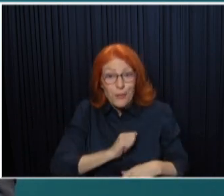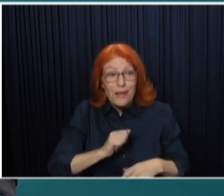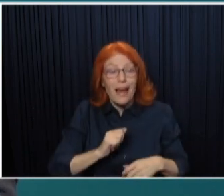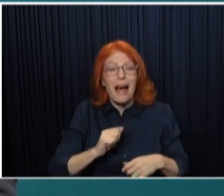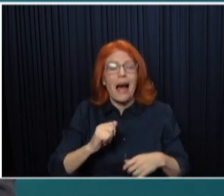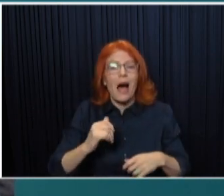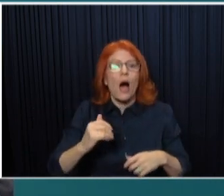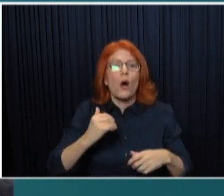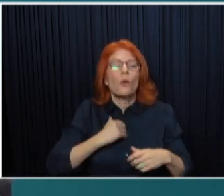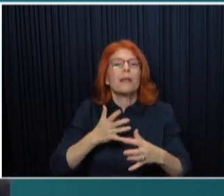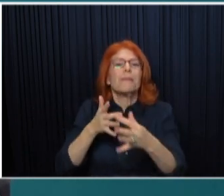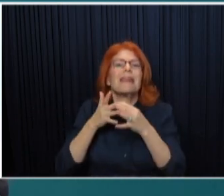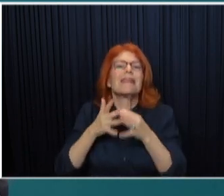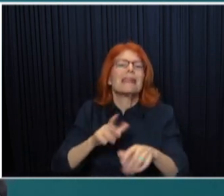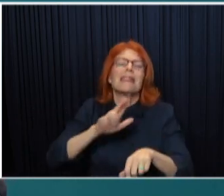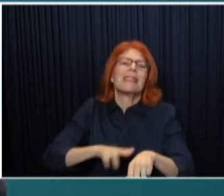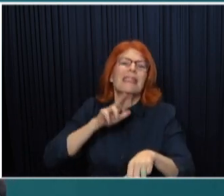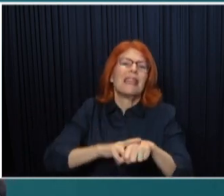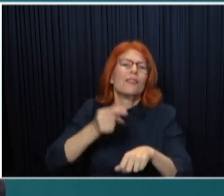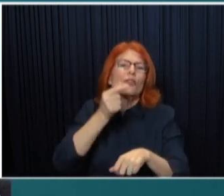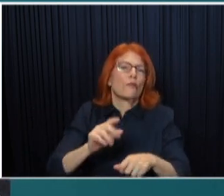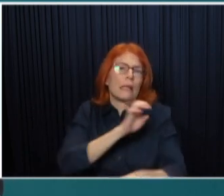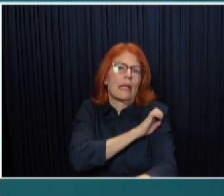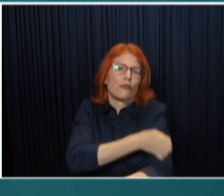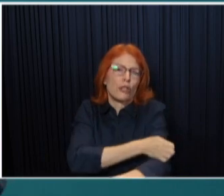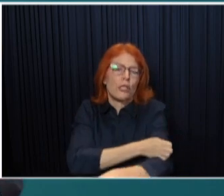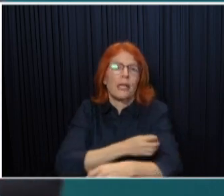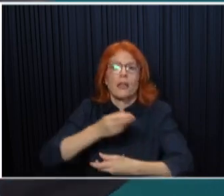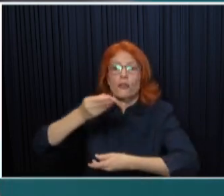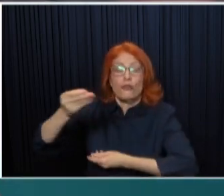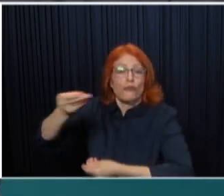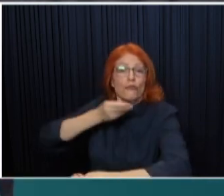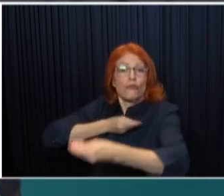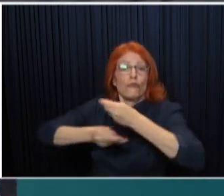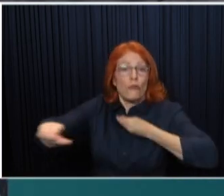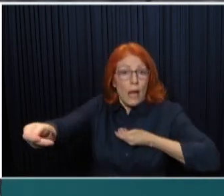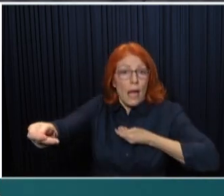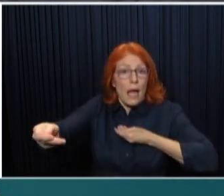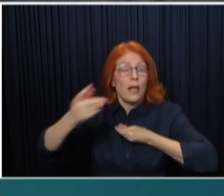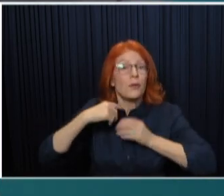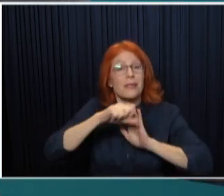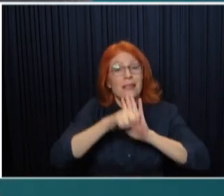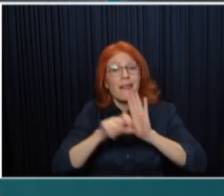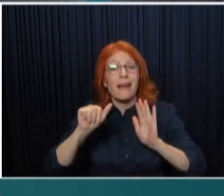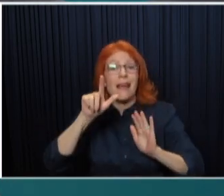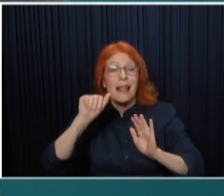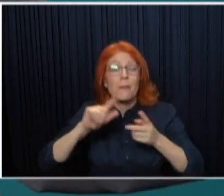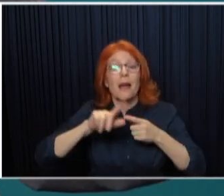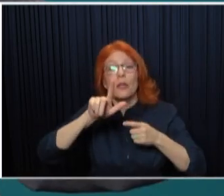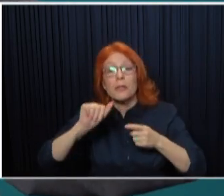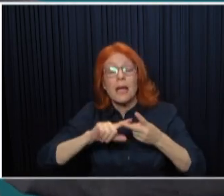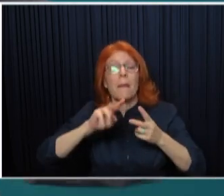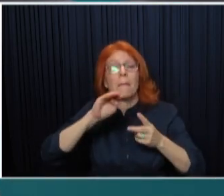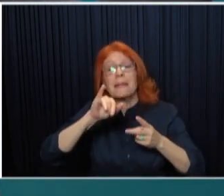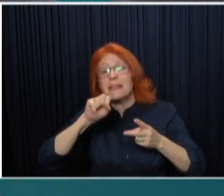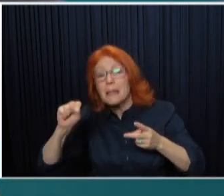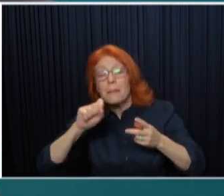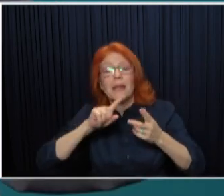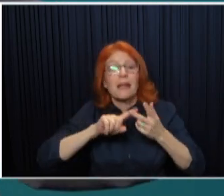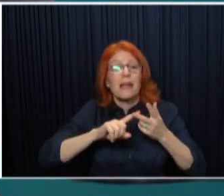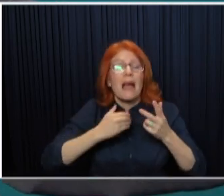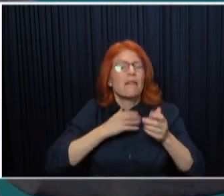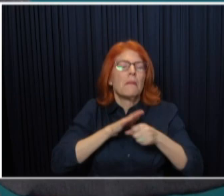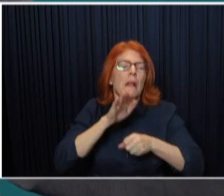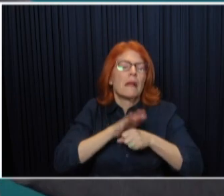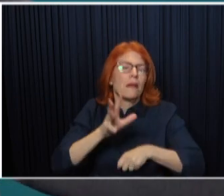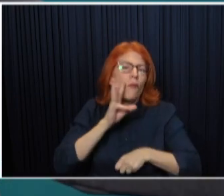could be leading the nation in green energy. Trade that solar to states like Alabama, Louisiana, Mississippi, where they have plenty